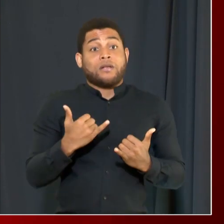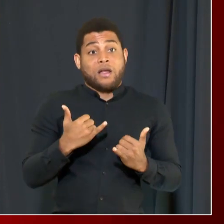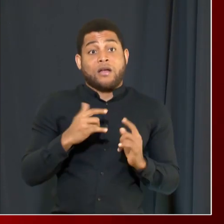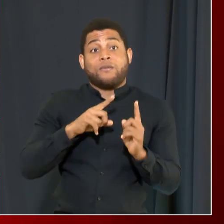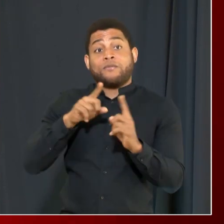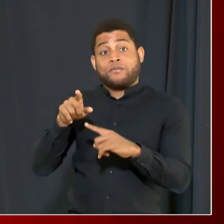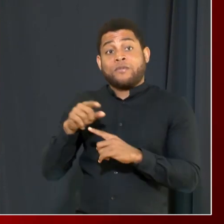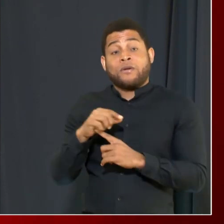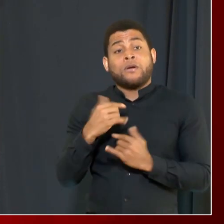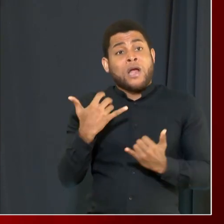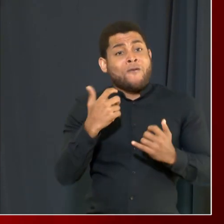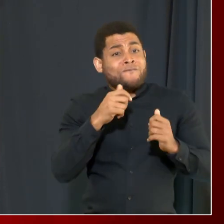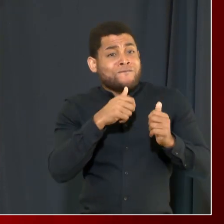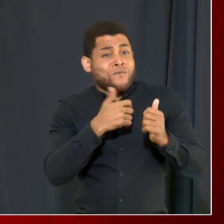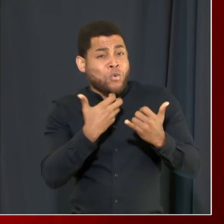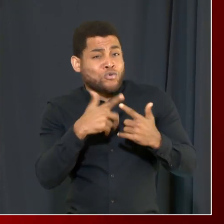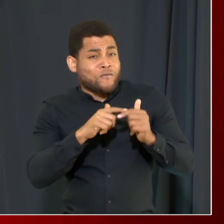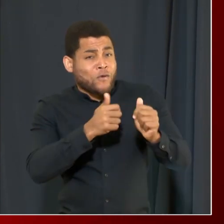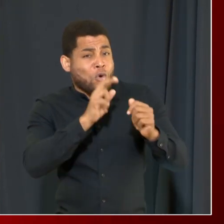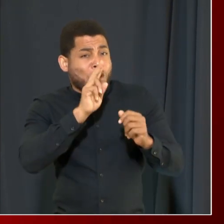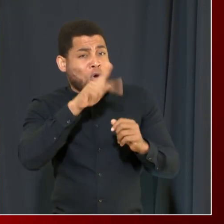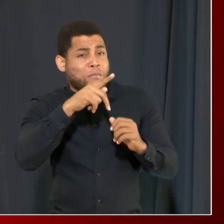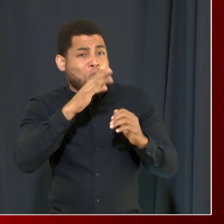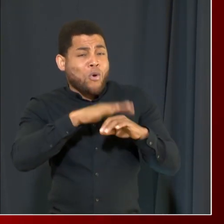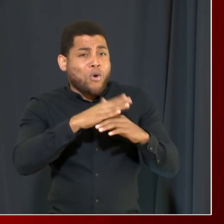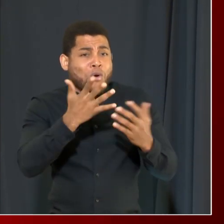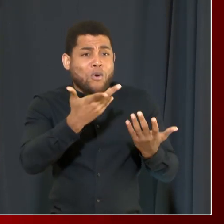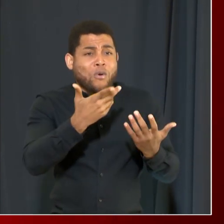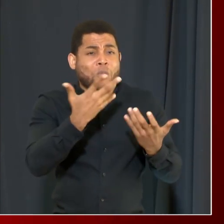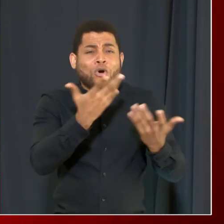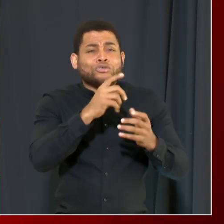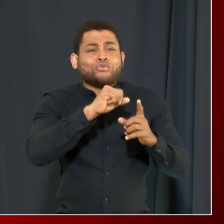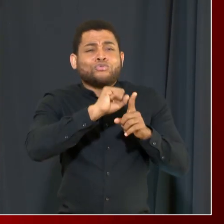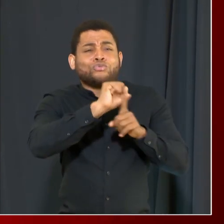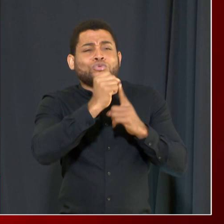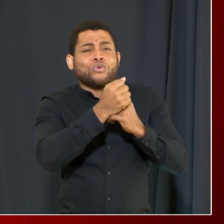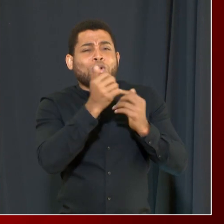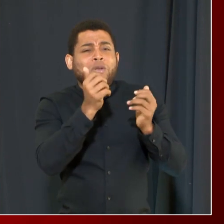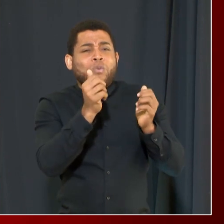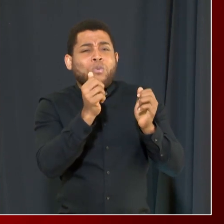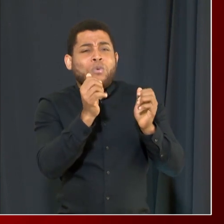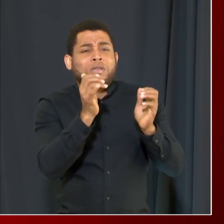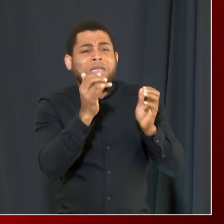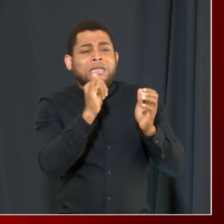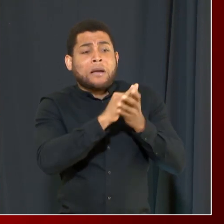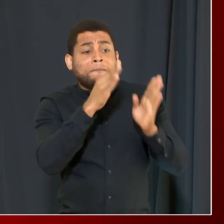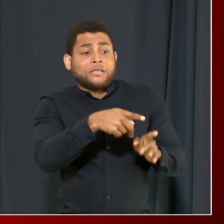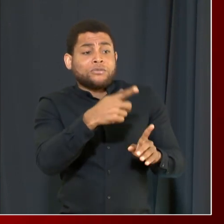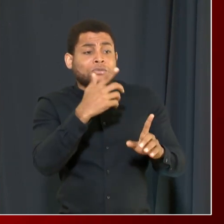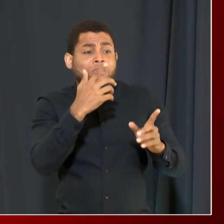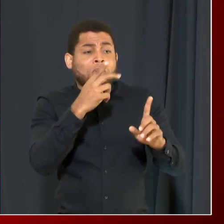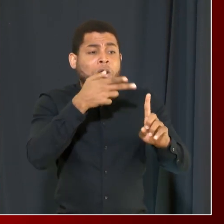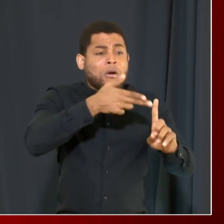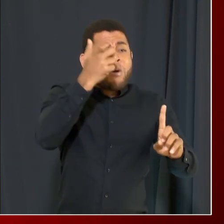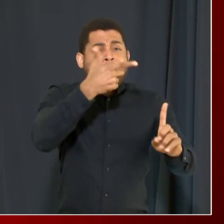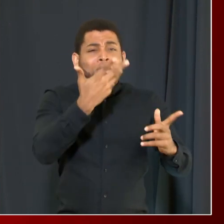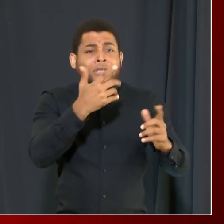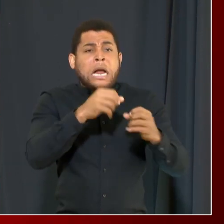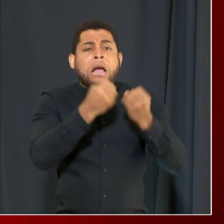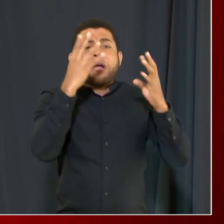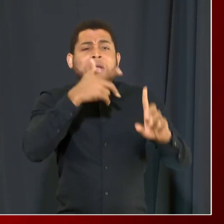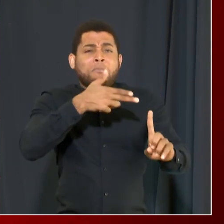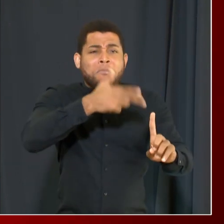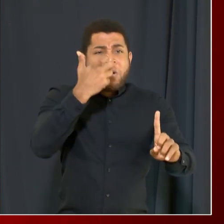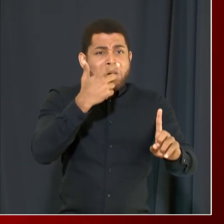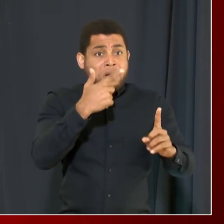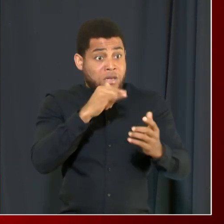Can you tell us, one, the condition of the victim who was shot, how many times the person was shot, and do you believe that that person was actually the suspect